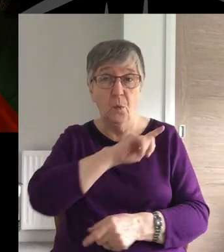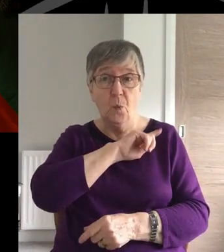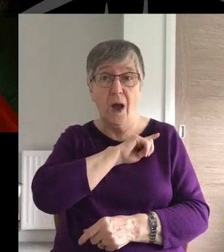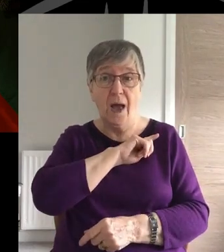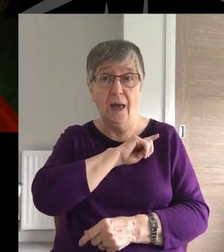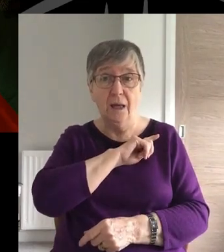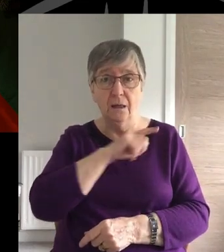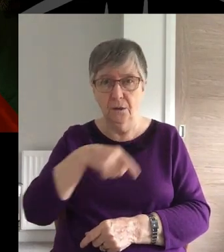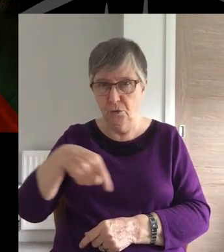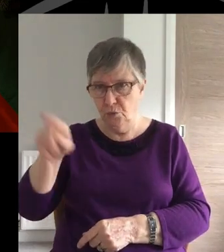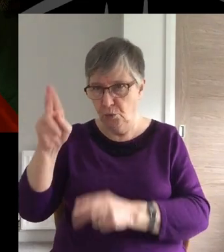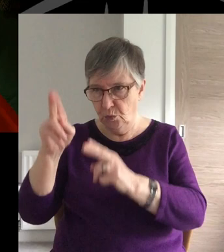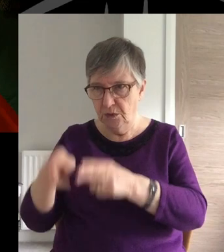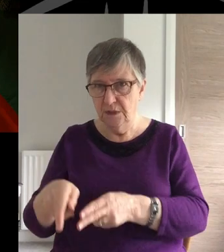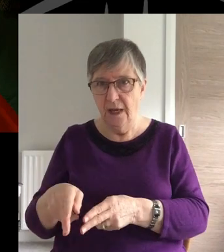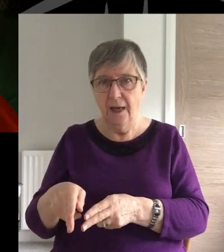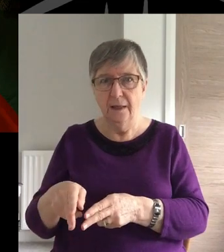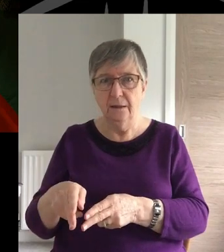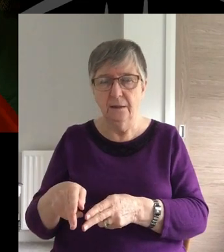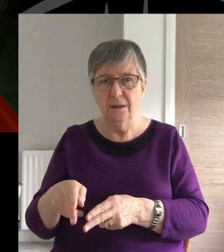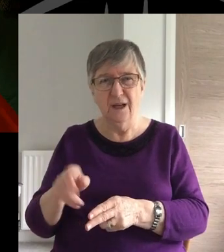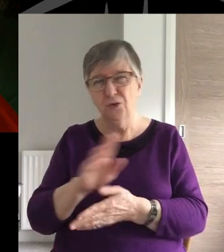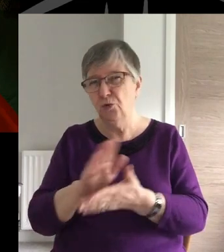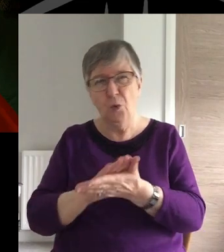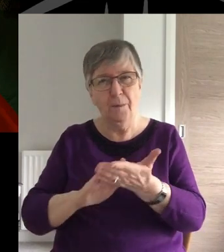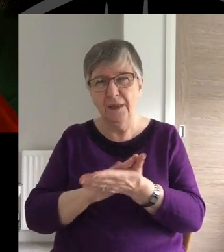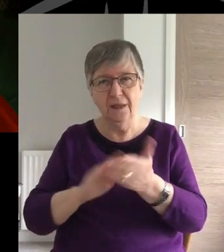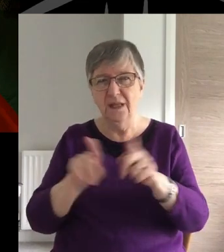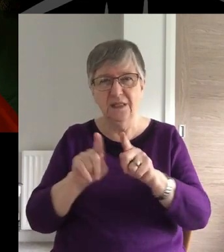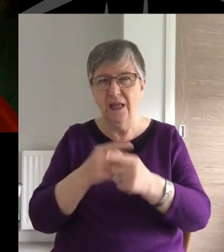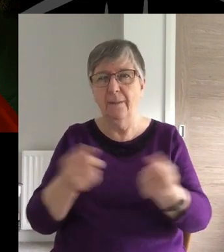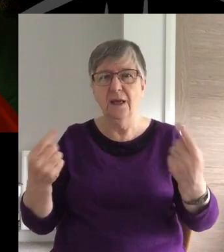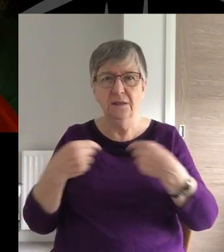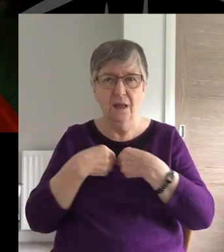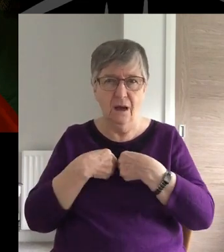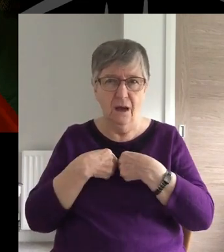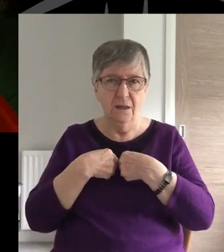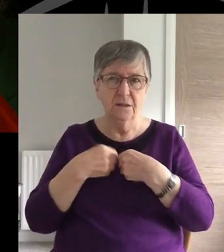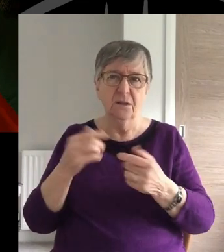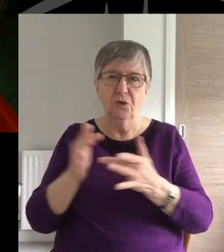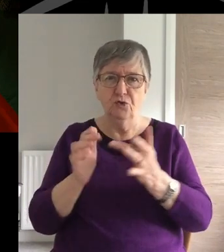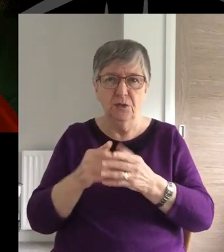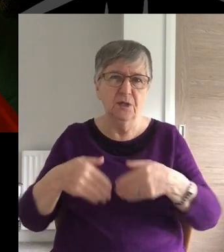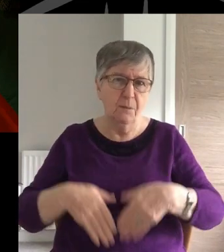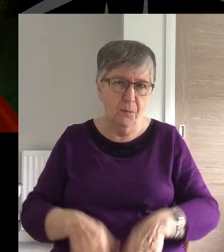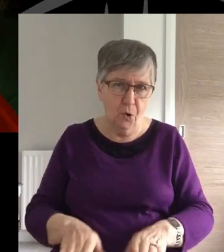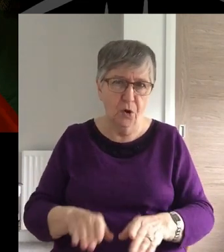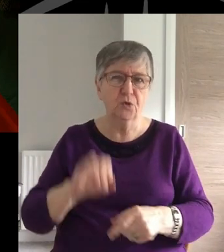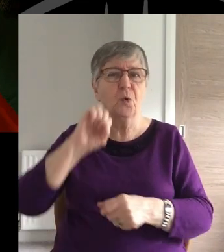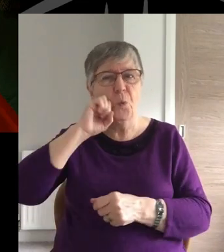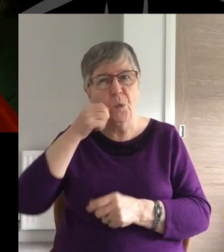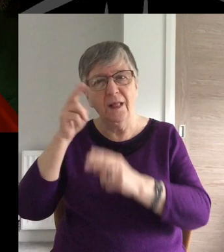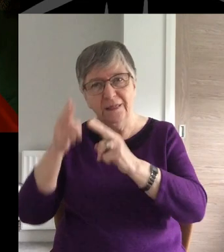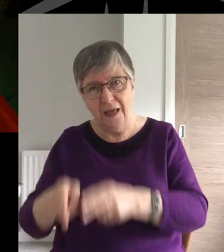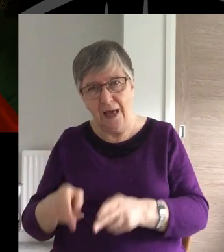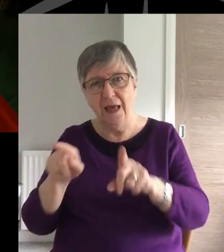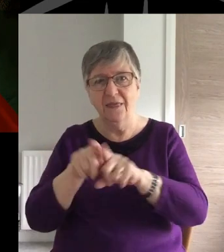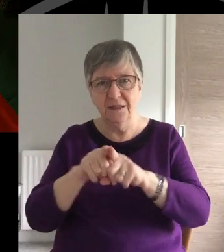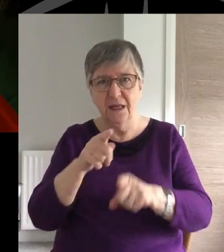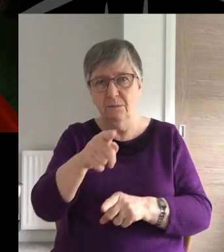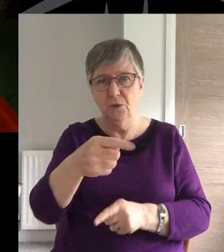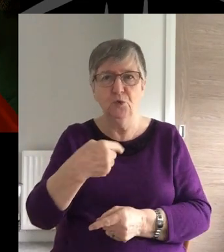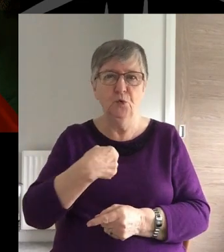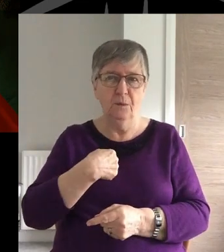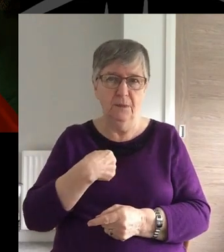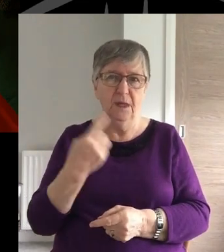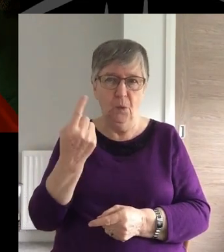die. Well, I don't mean Jesus was born one of us. He was. Therefore, he's going to die just as surely as you and